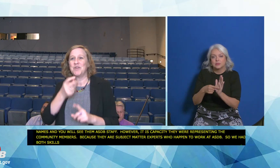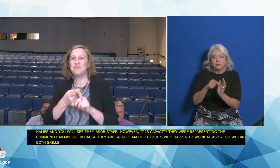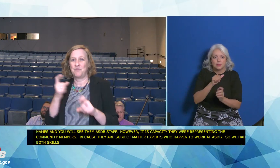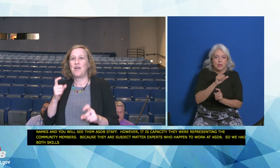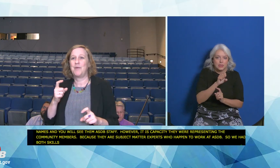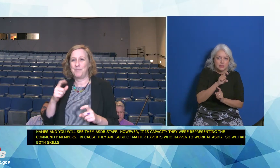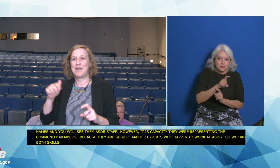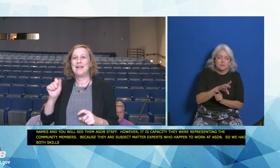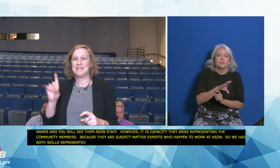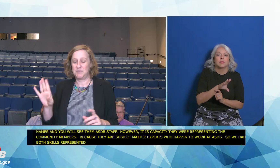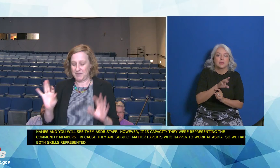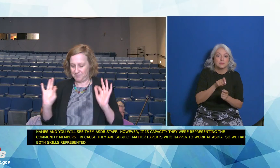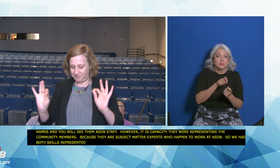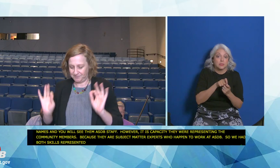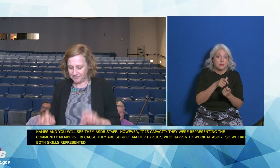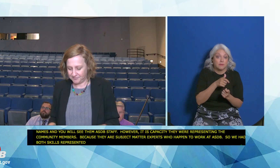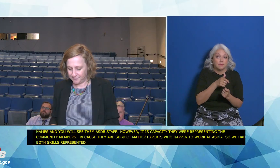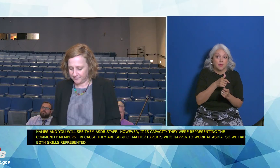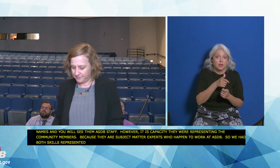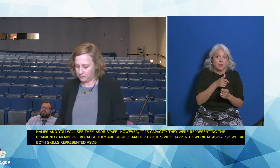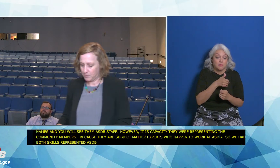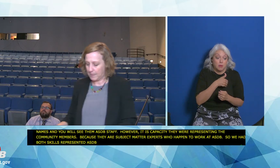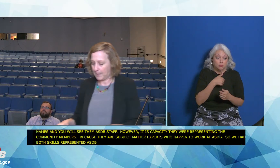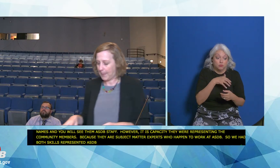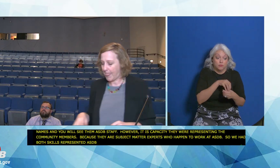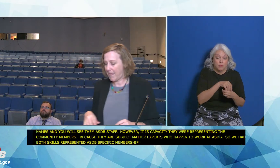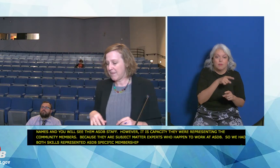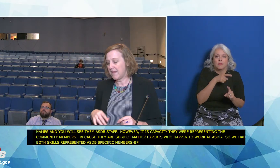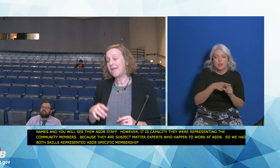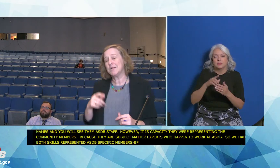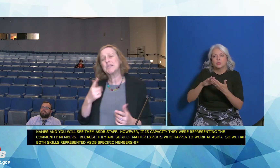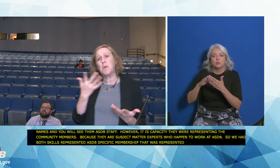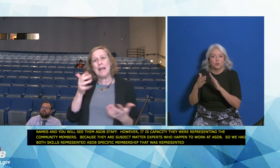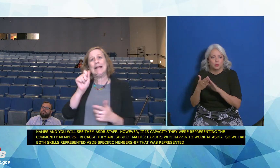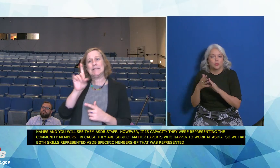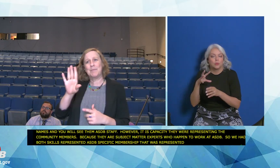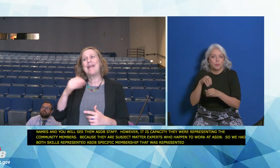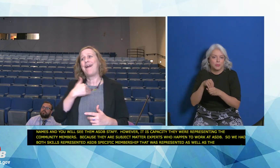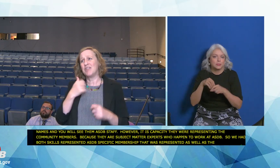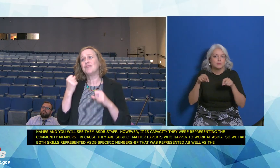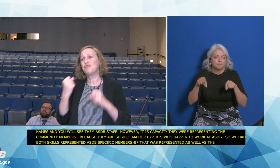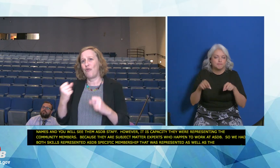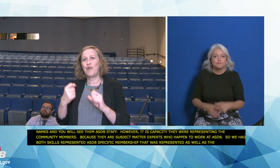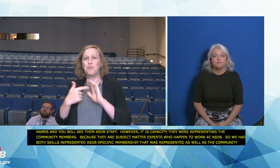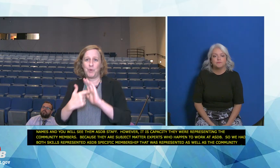ASDB specific membership that was represented as well as the community.